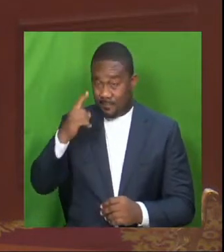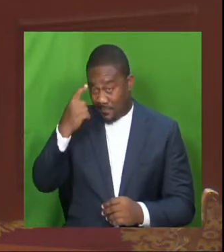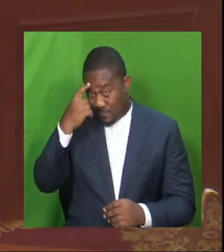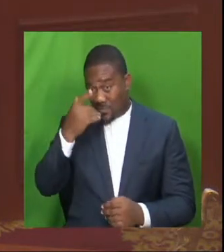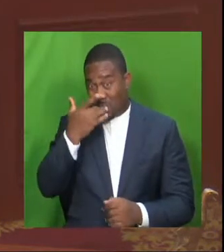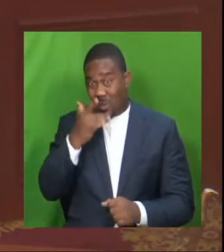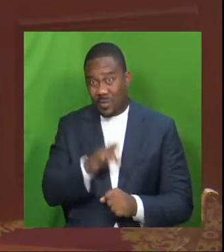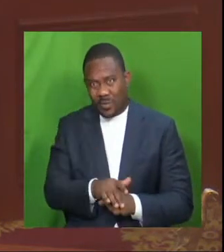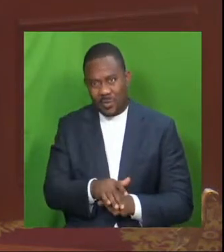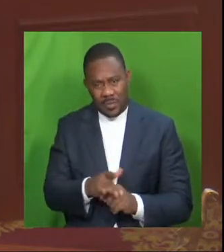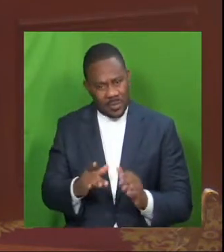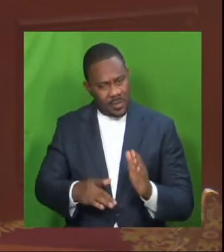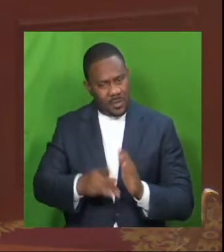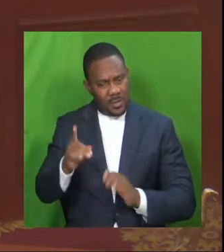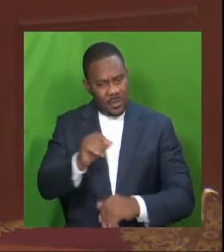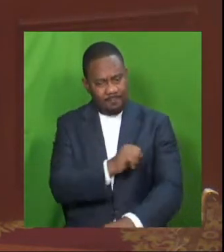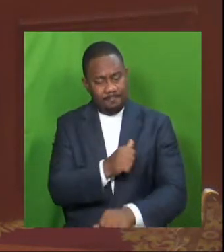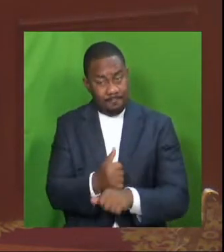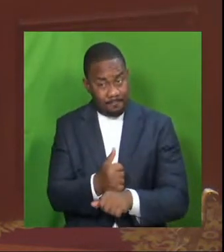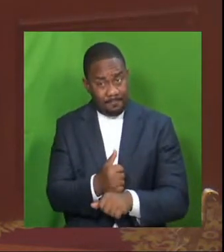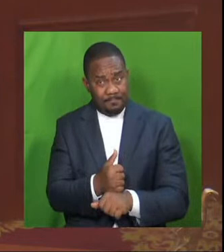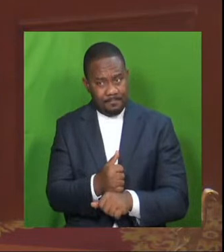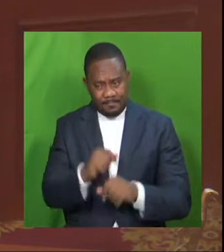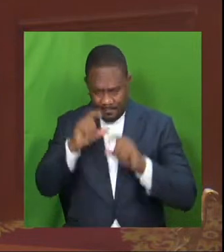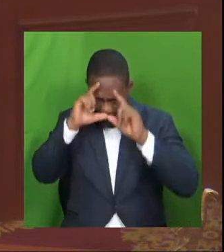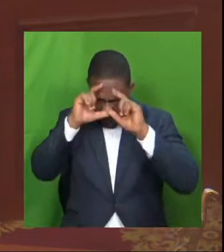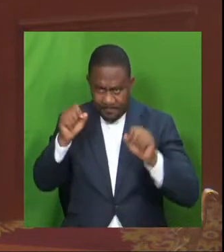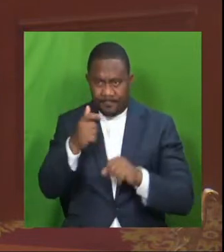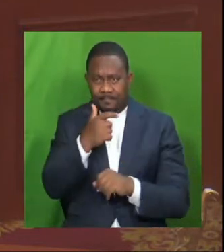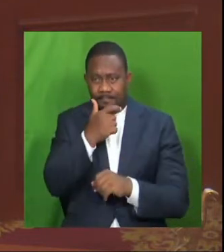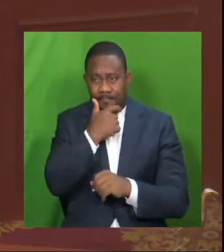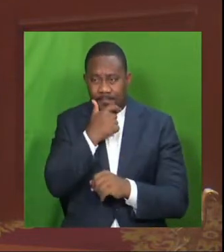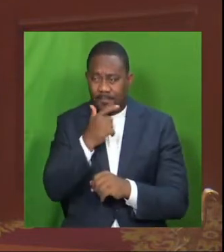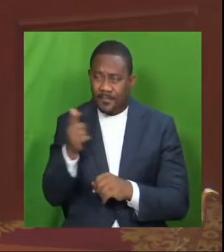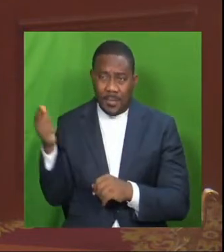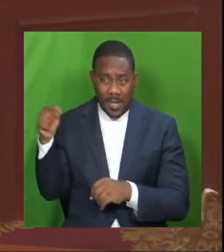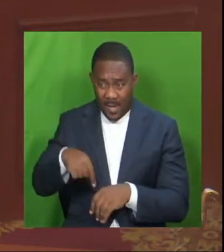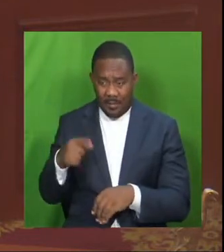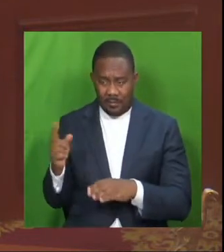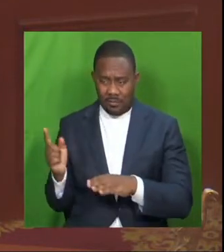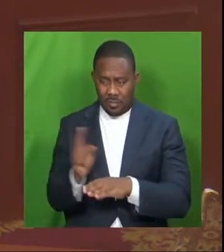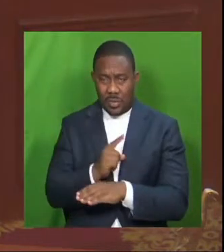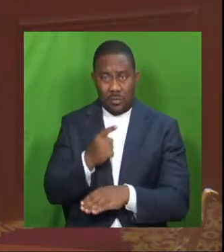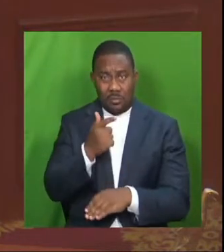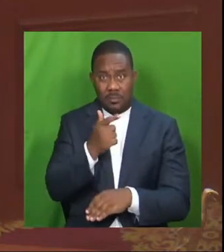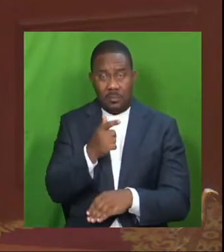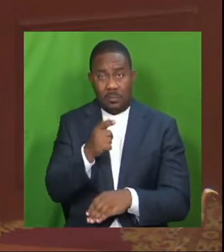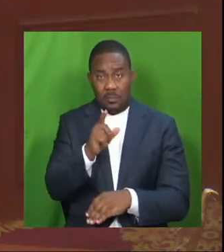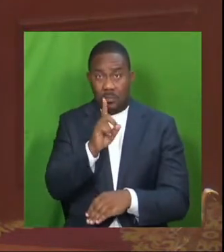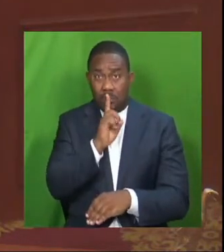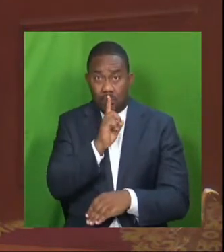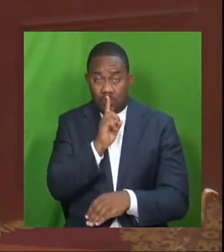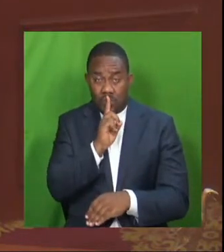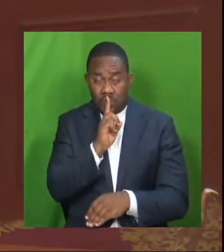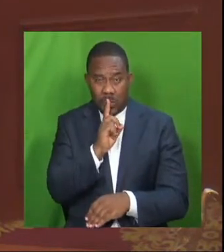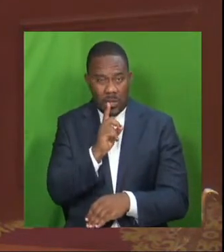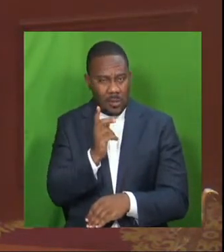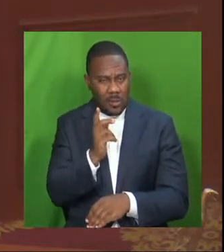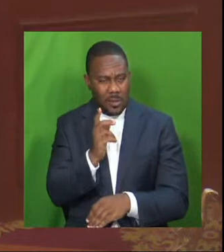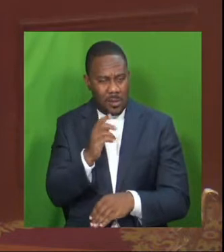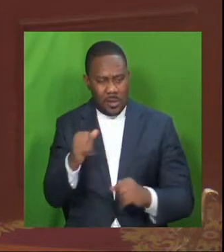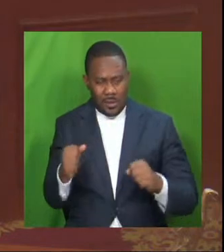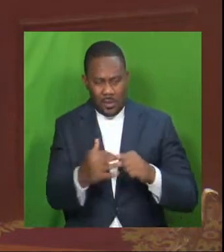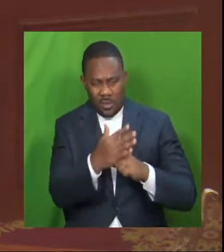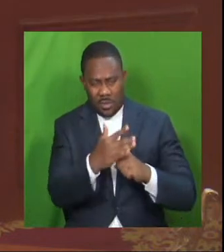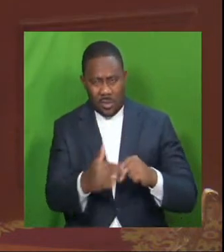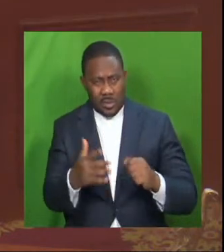development authorities. President Nana Addo Dankwa was mute on the Coastal Development Authority,